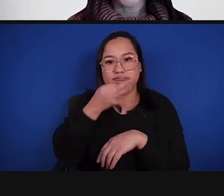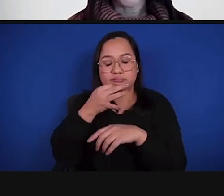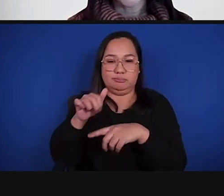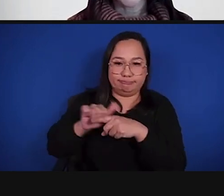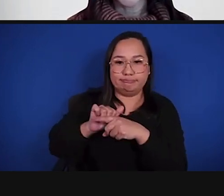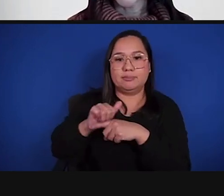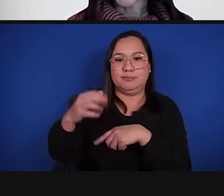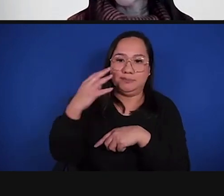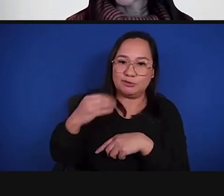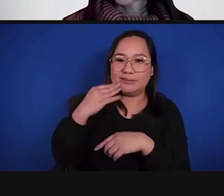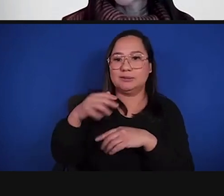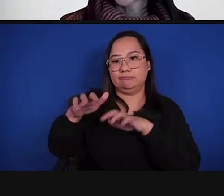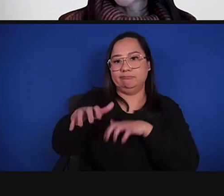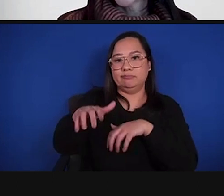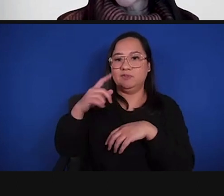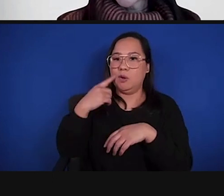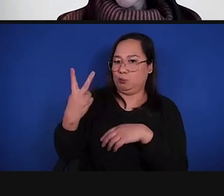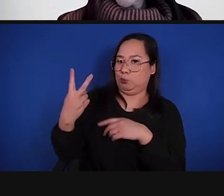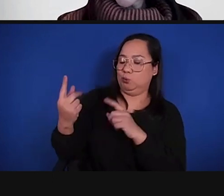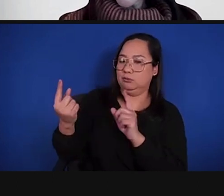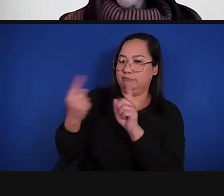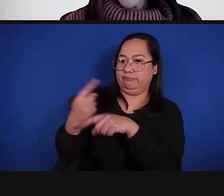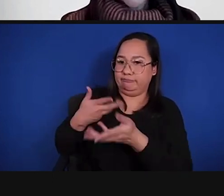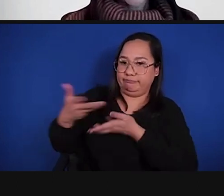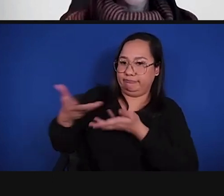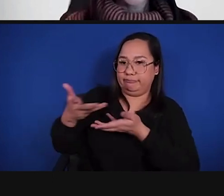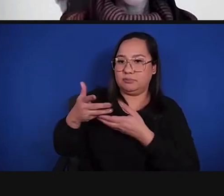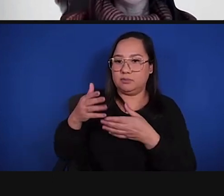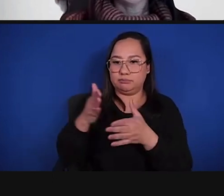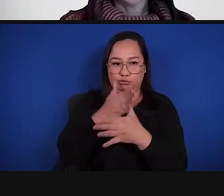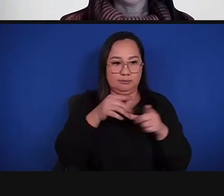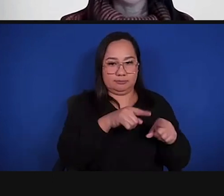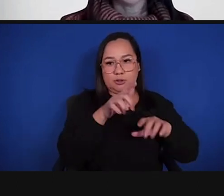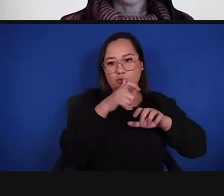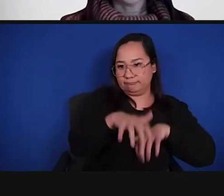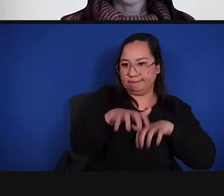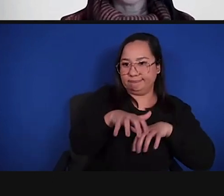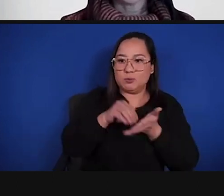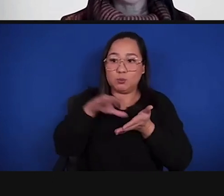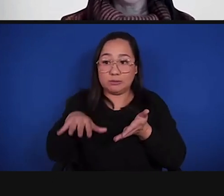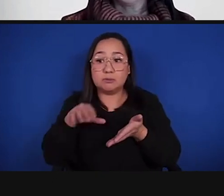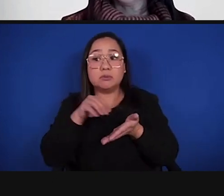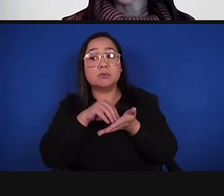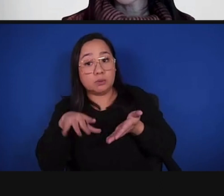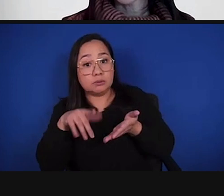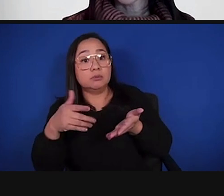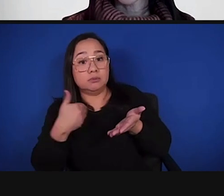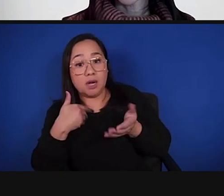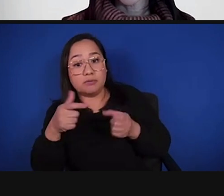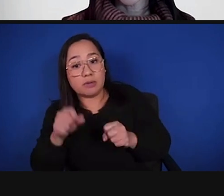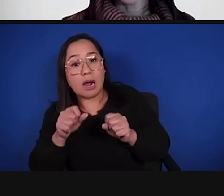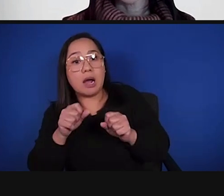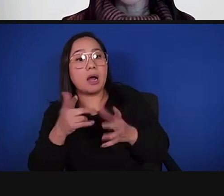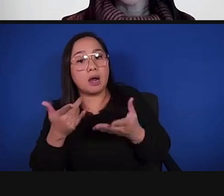I mean, if a student has a question that they would like to be voiced, they can send that to their transcriber. They could also just send a note that maybe they're going to step out of the